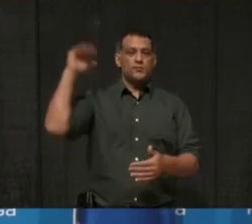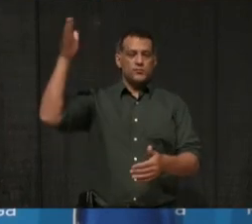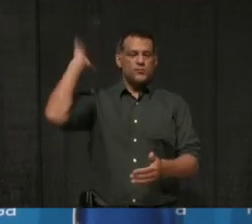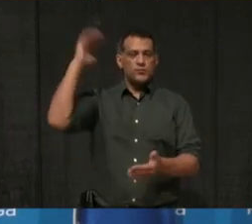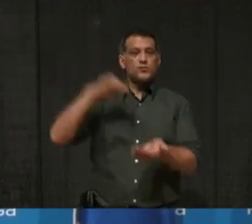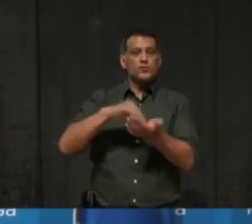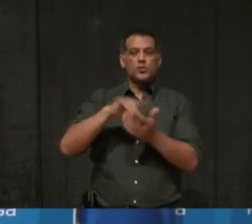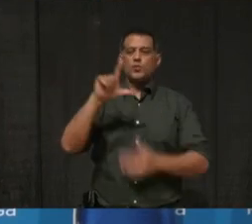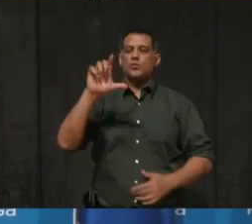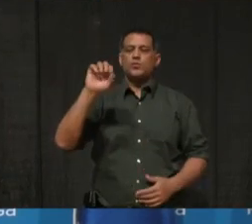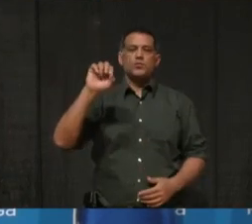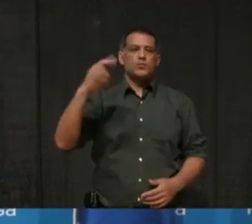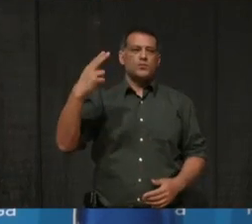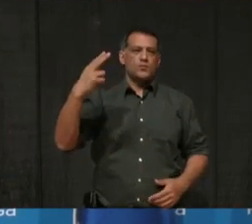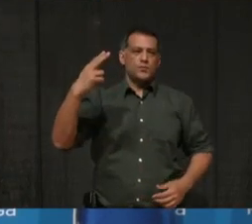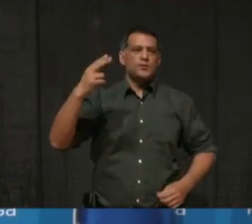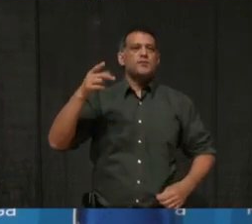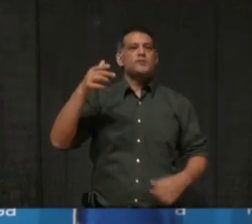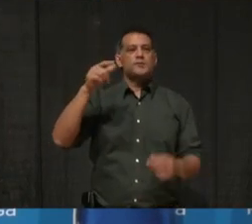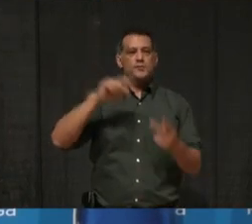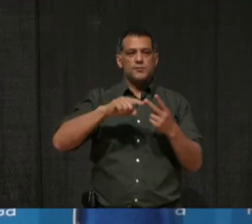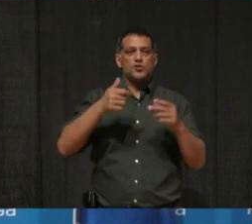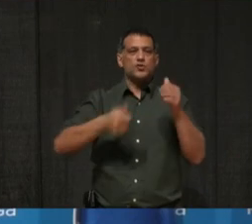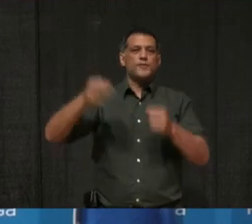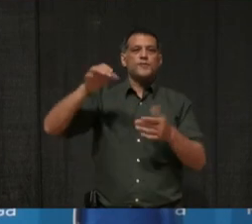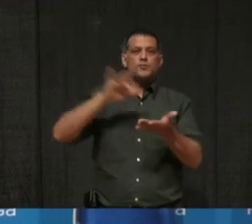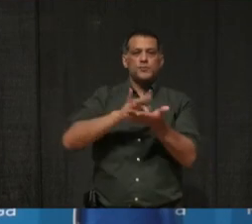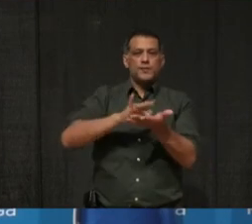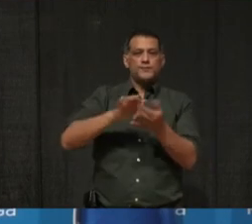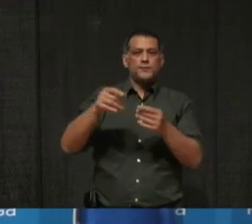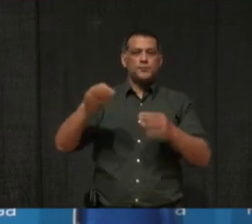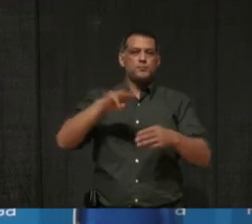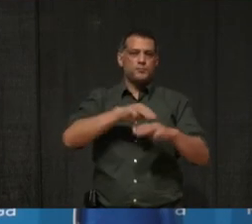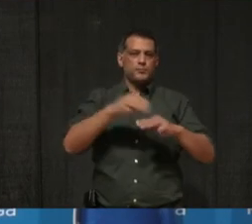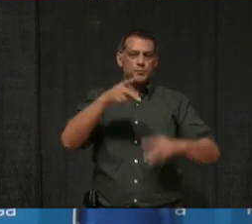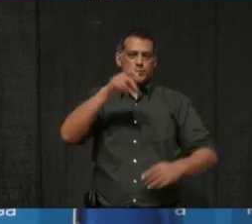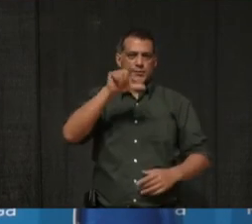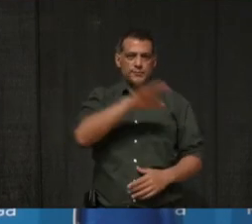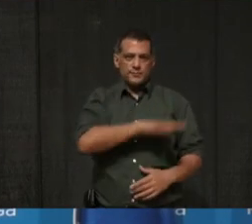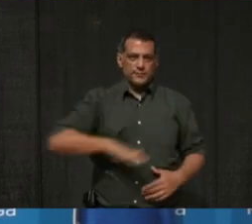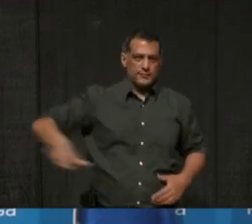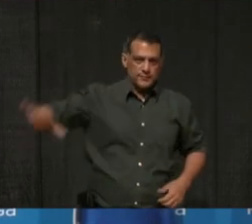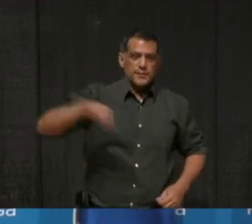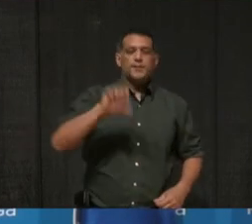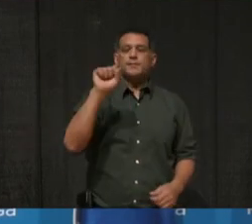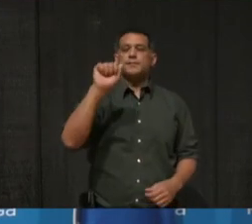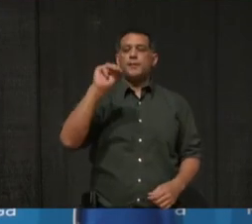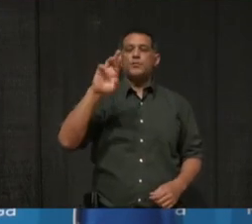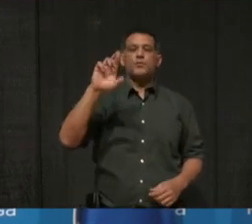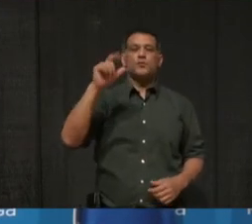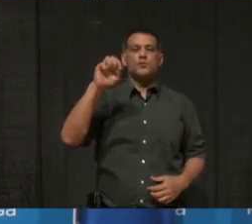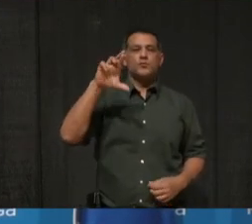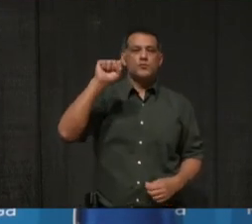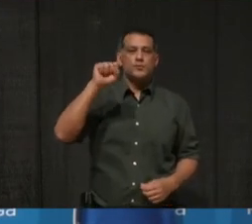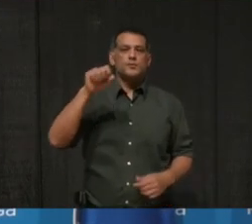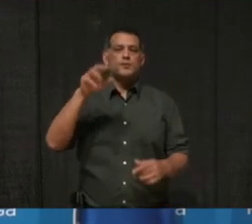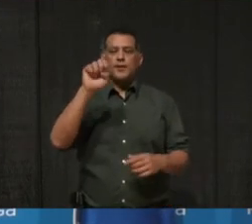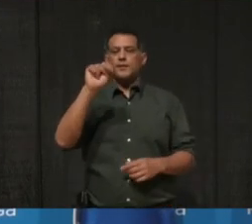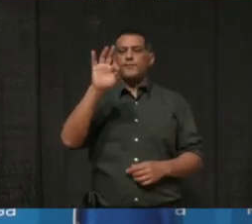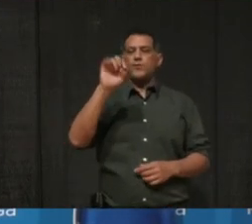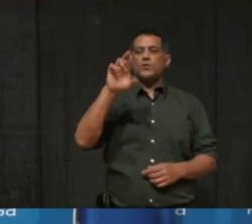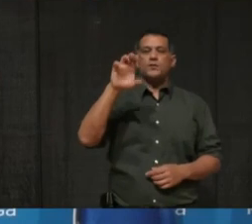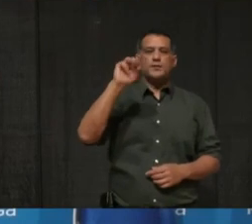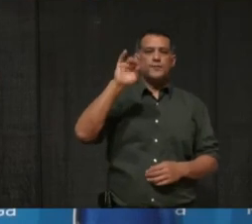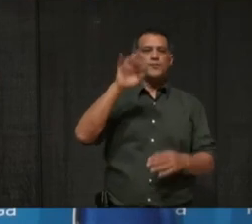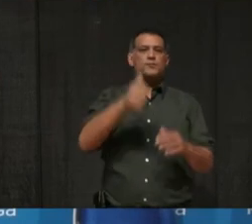Medical Officer of Health, Sam Rogers, who is Mississauga's Director of Bylaw Enforcement, for any questions you may have about ticketing